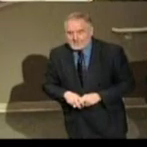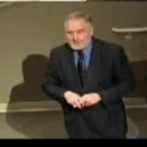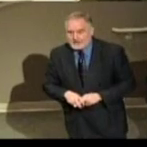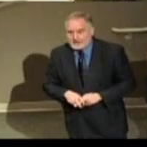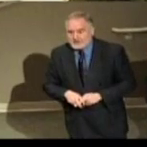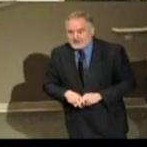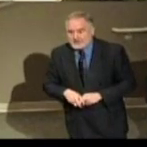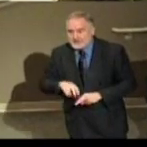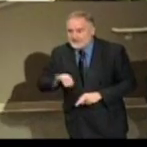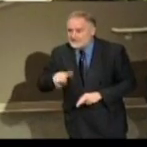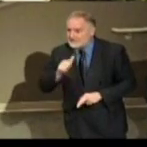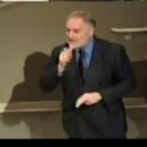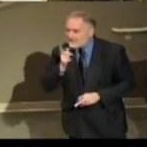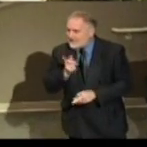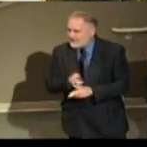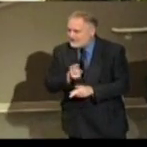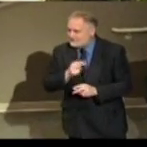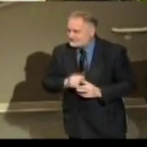it's just not right.